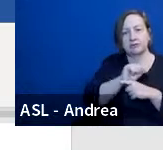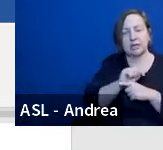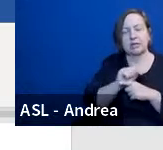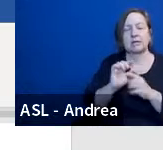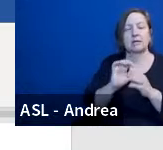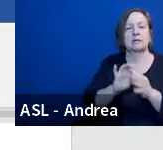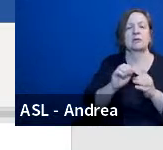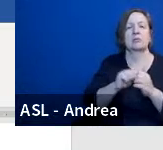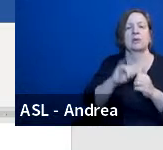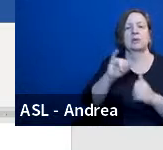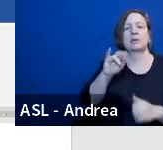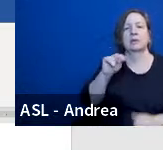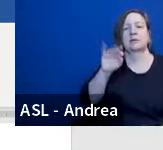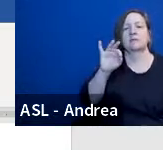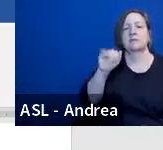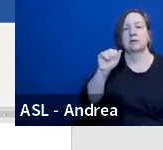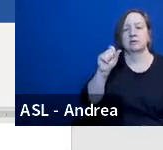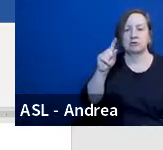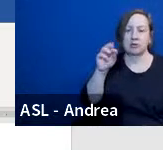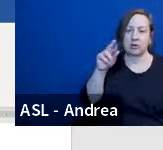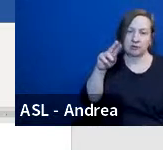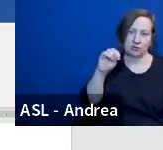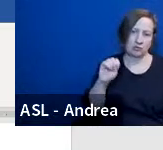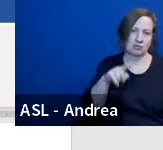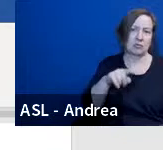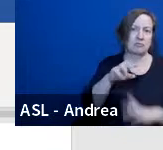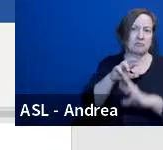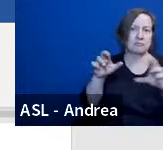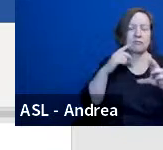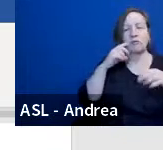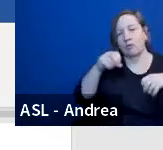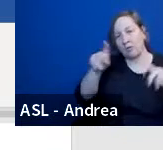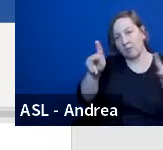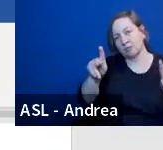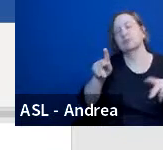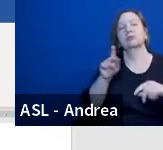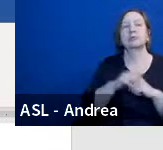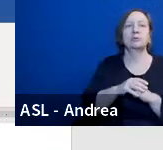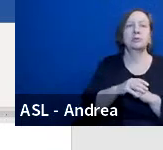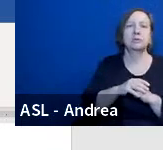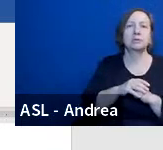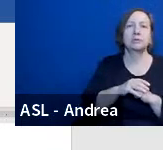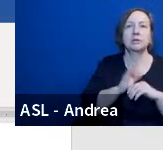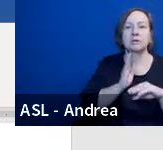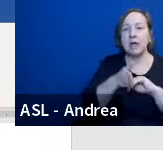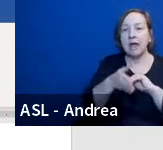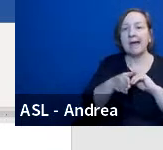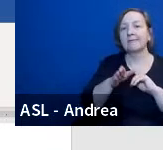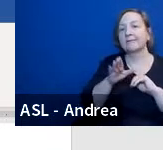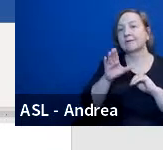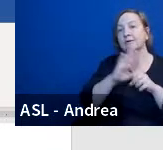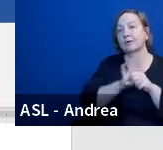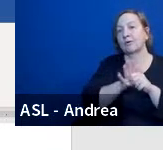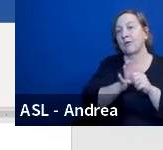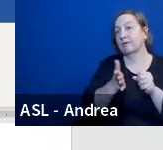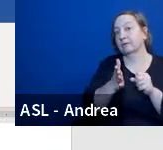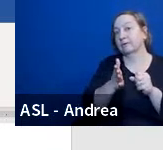around infrastructure so that they are primed for opportunities post COVID lockdown.